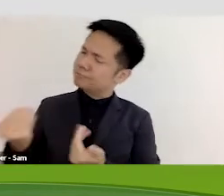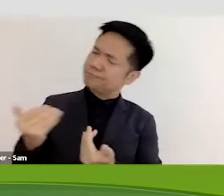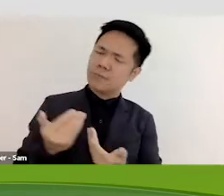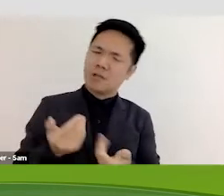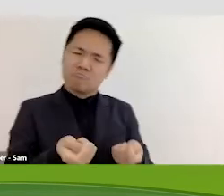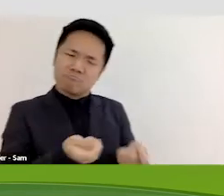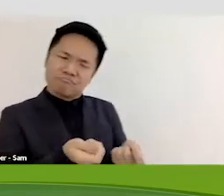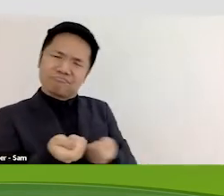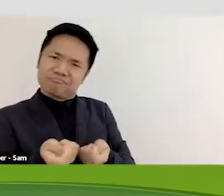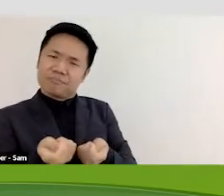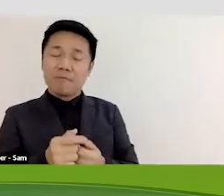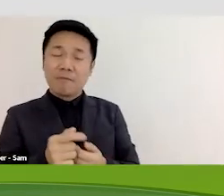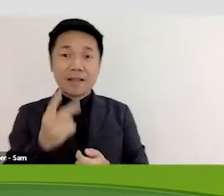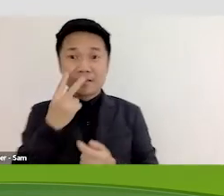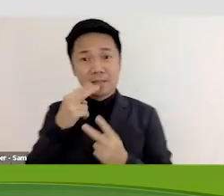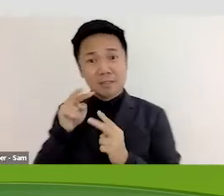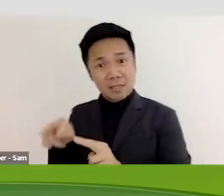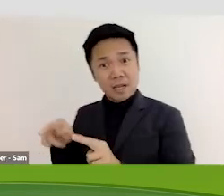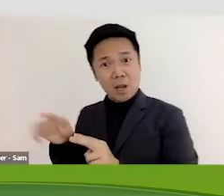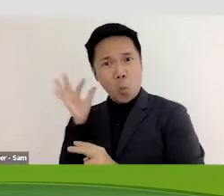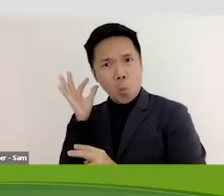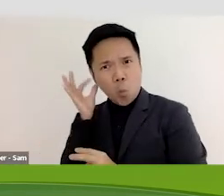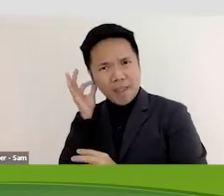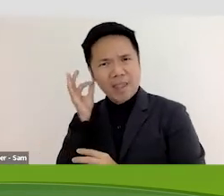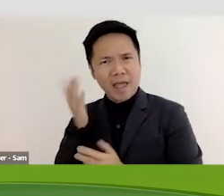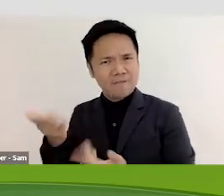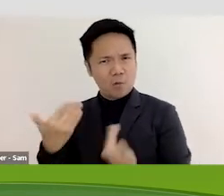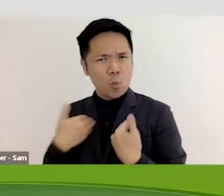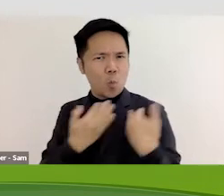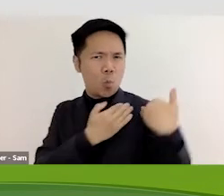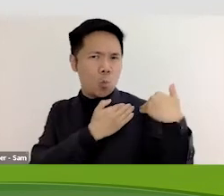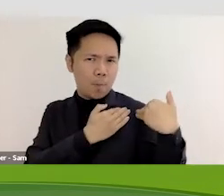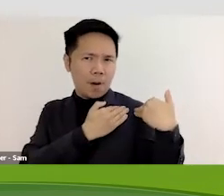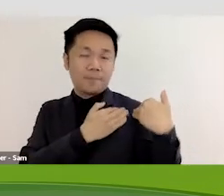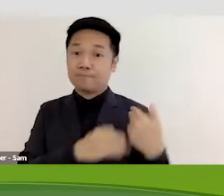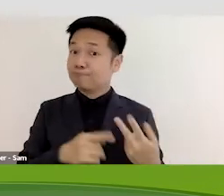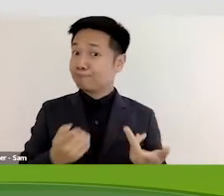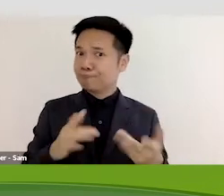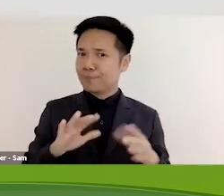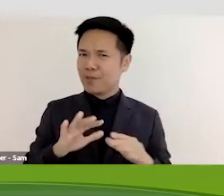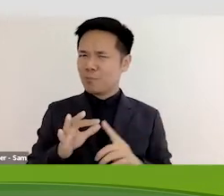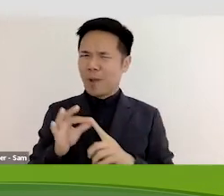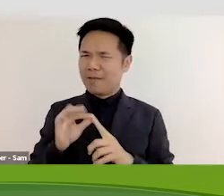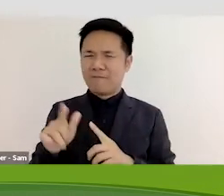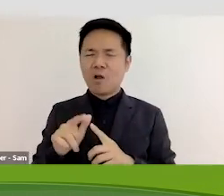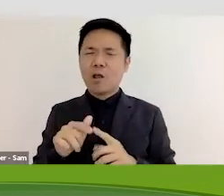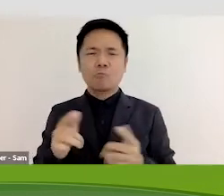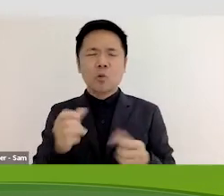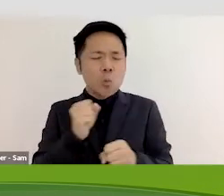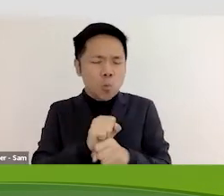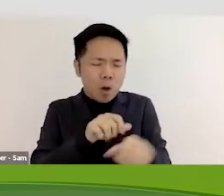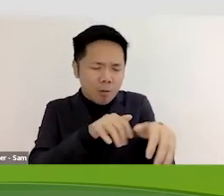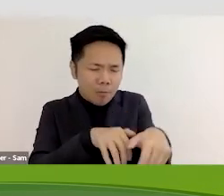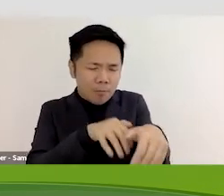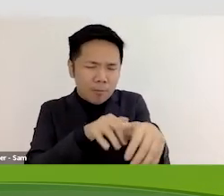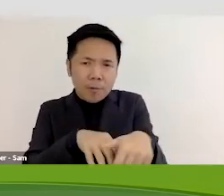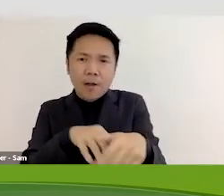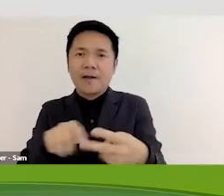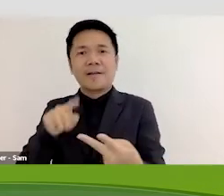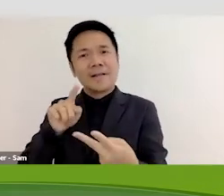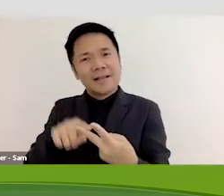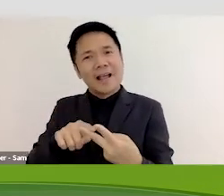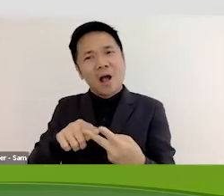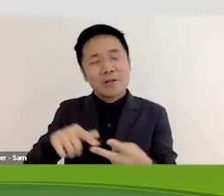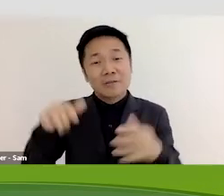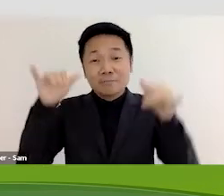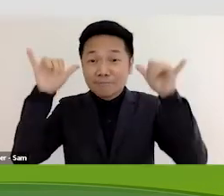the diverse roles played by women, including as small-scale farmers, pastoralists, and